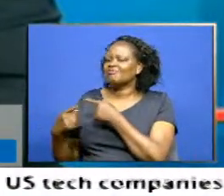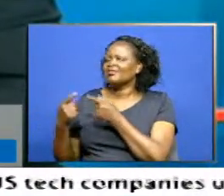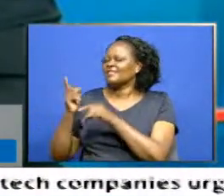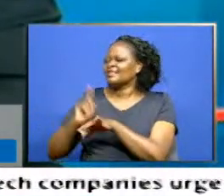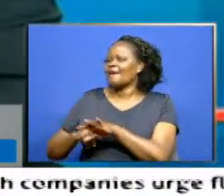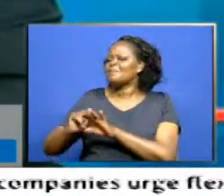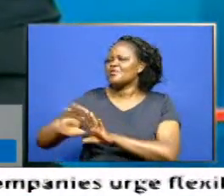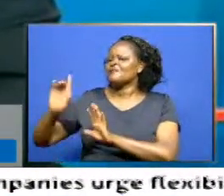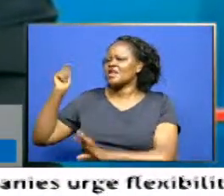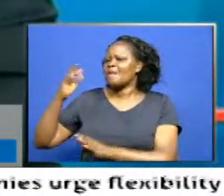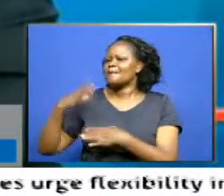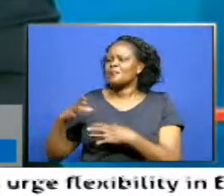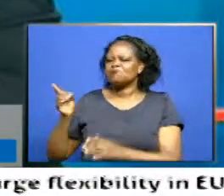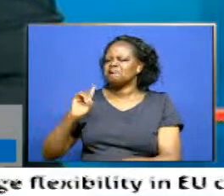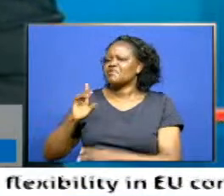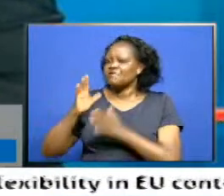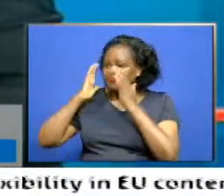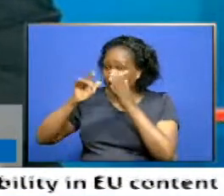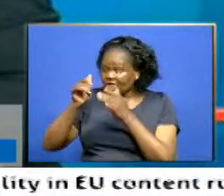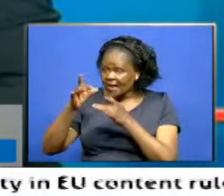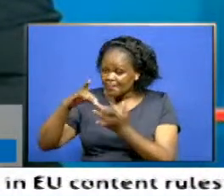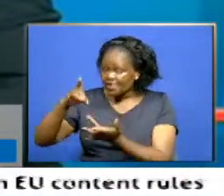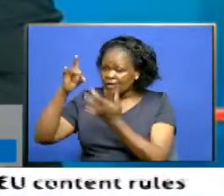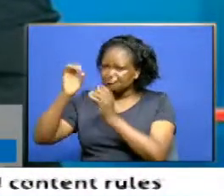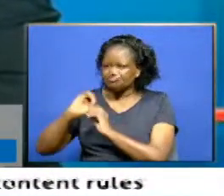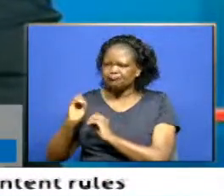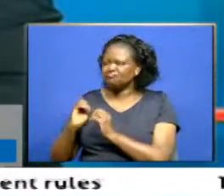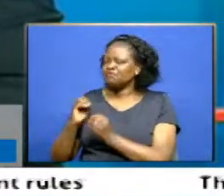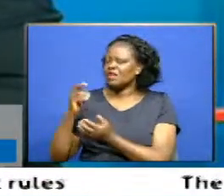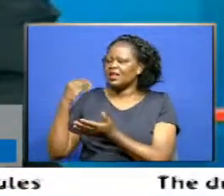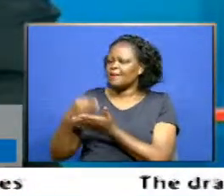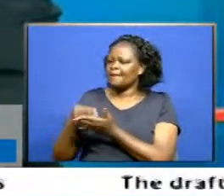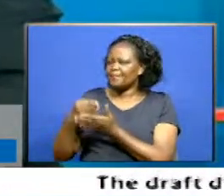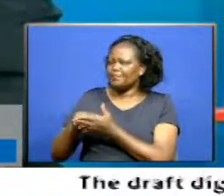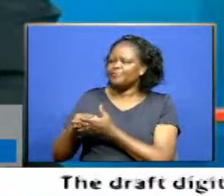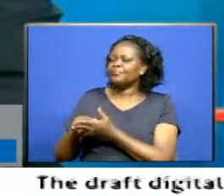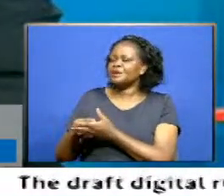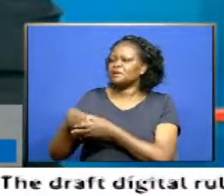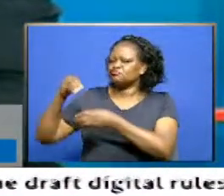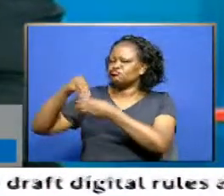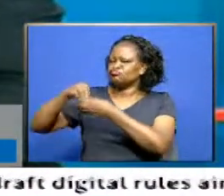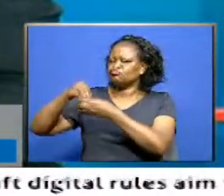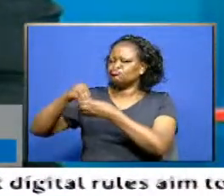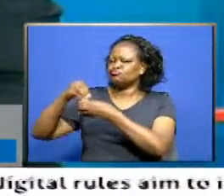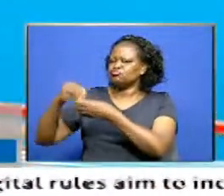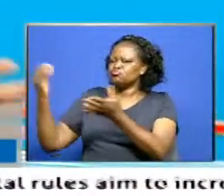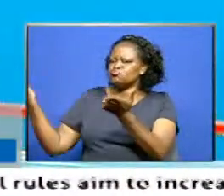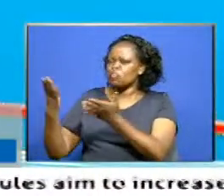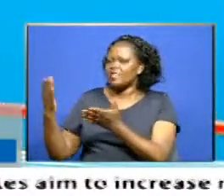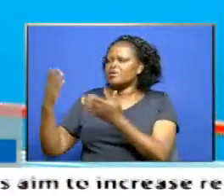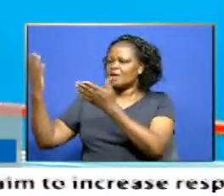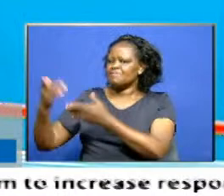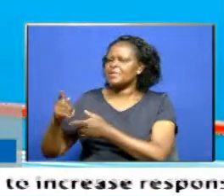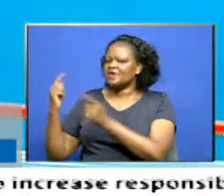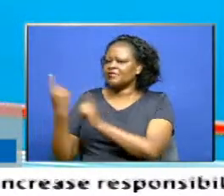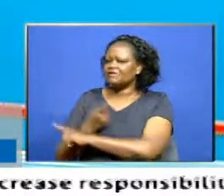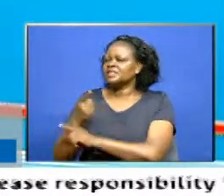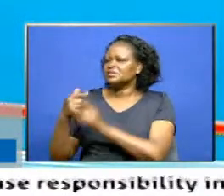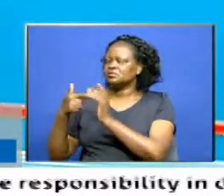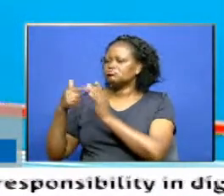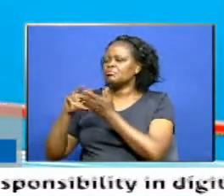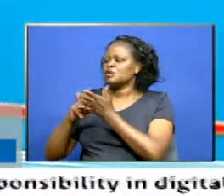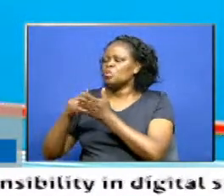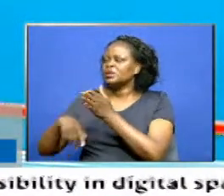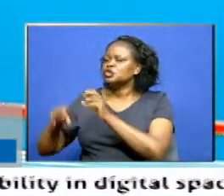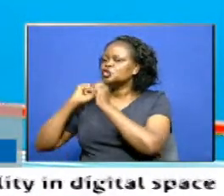abandon Kenyans and focus on other priorities. This is the time to put resources where they can make a difference, and that is in the social protection programs. And one of the arguments,